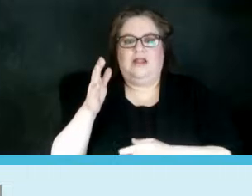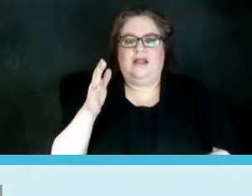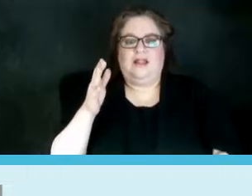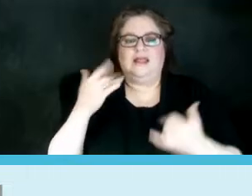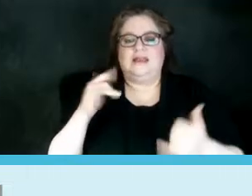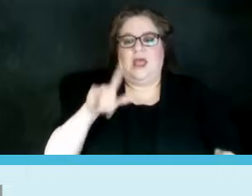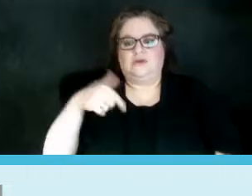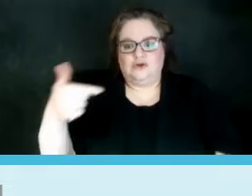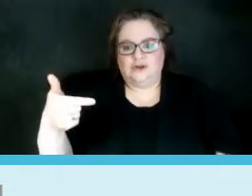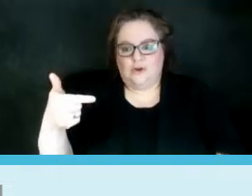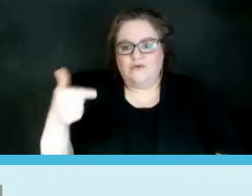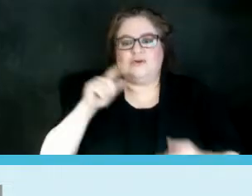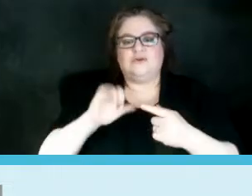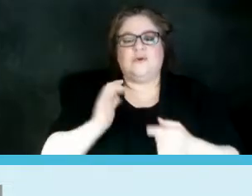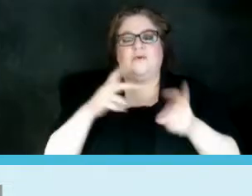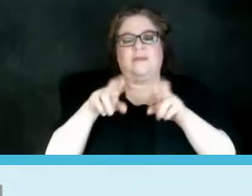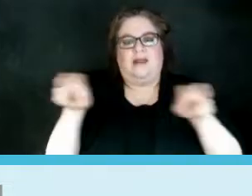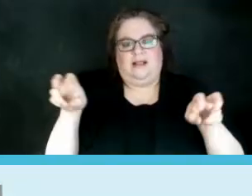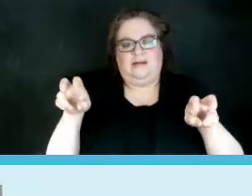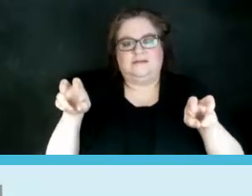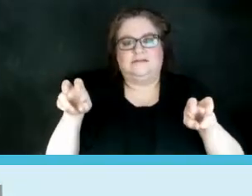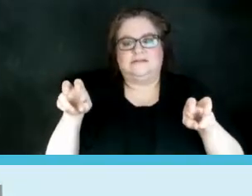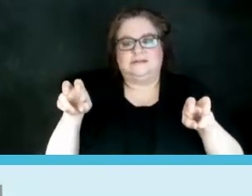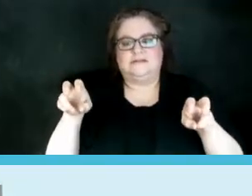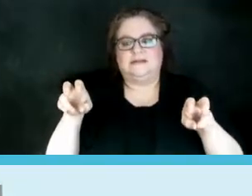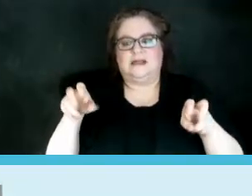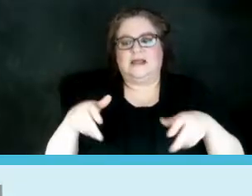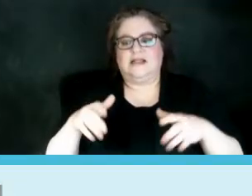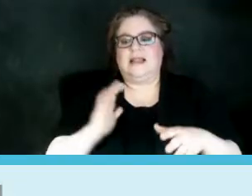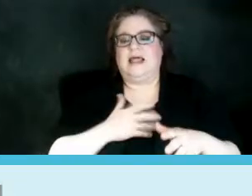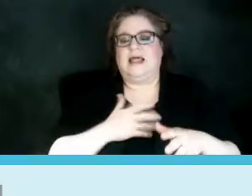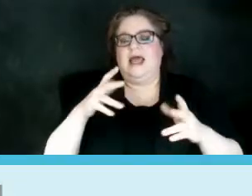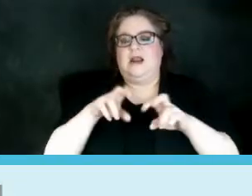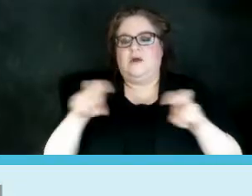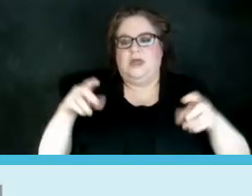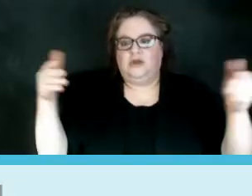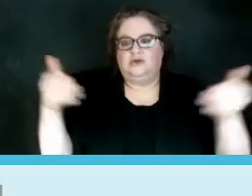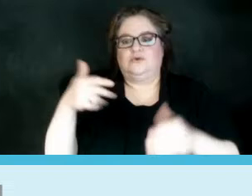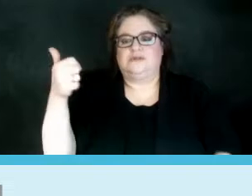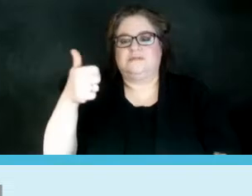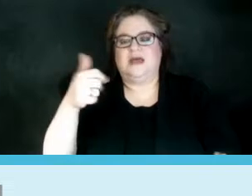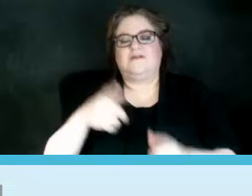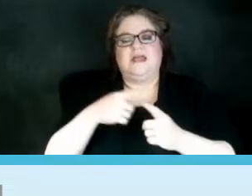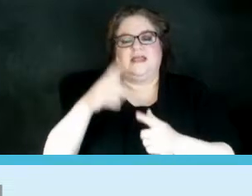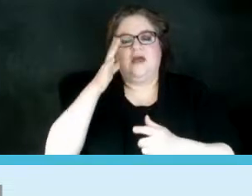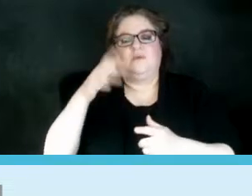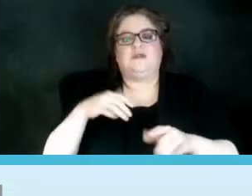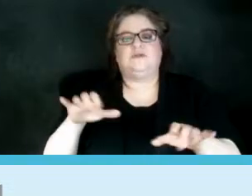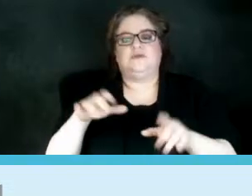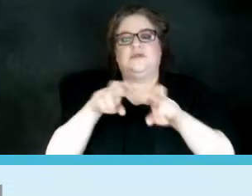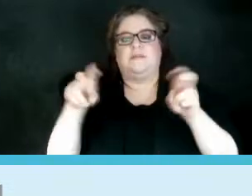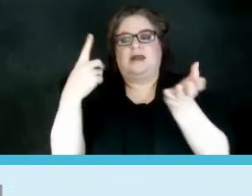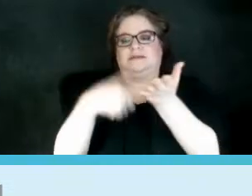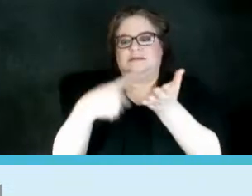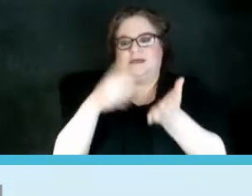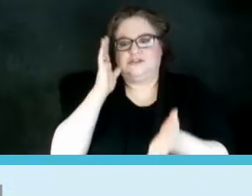now turn it over to our panelists and let our panelists introduce themselves, and then we'll do the panel